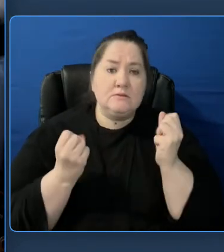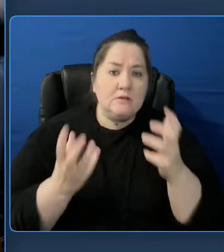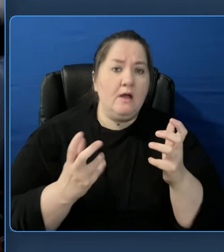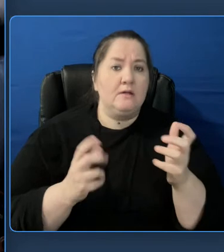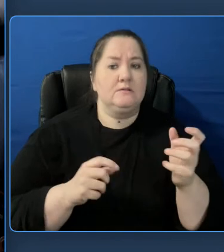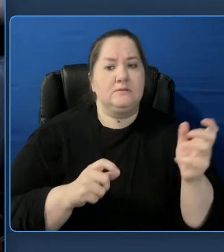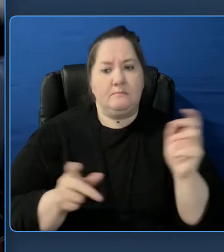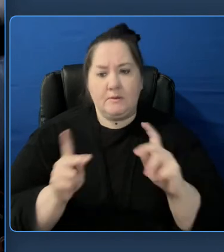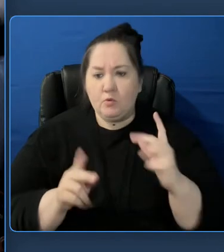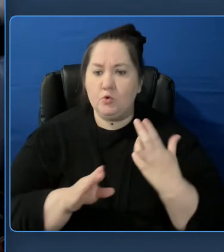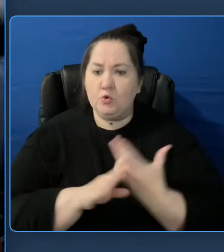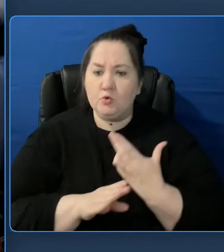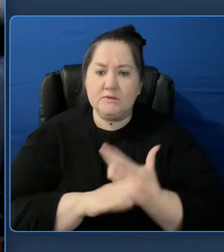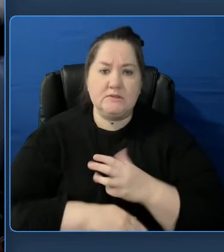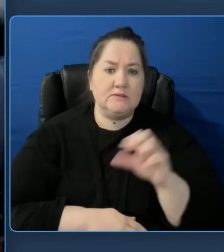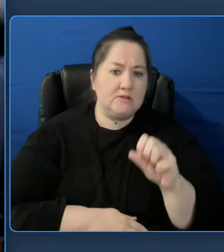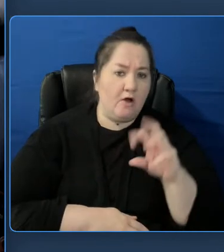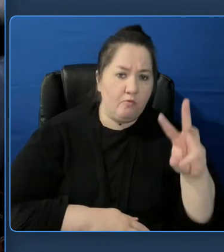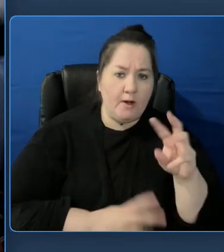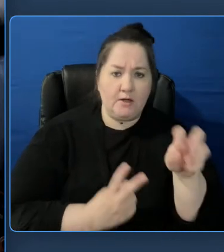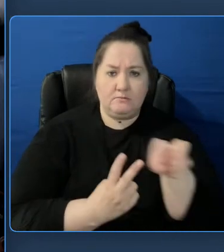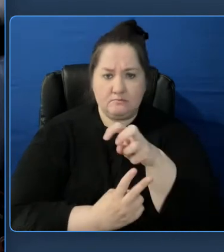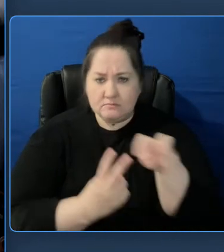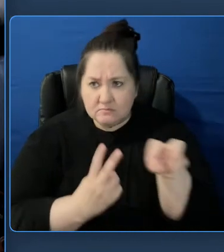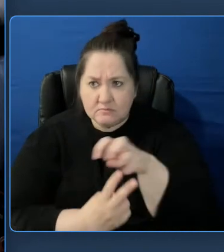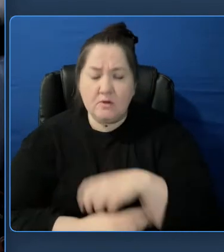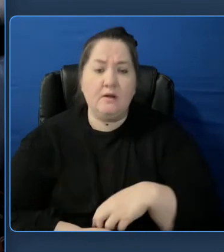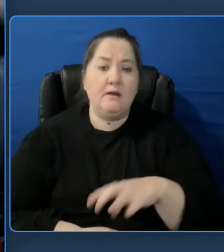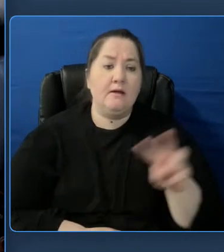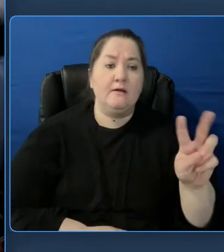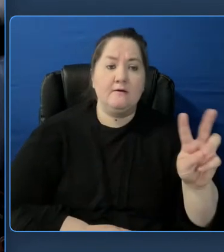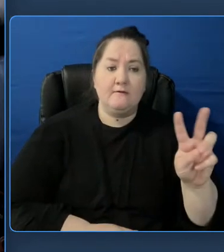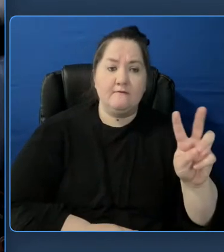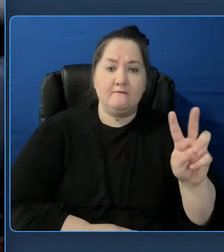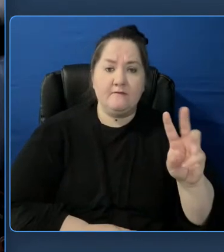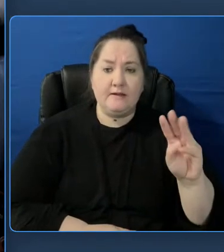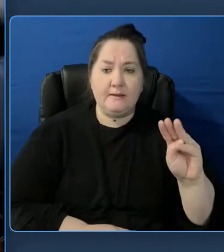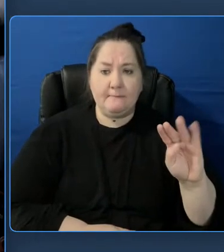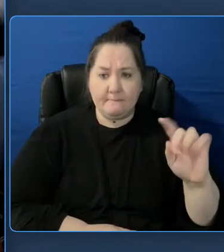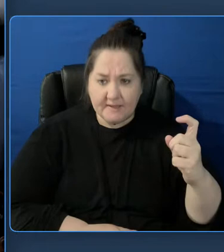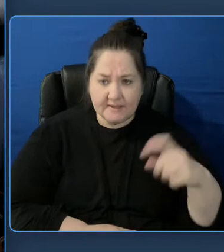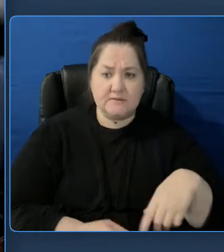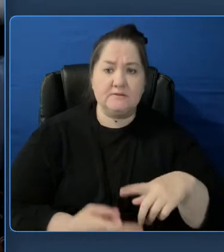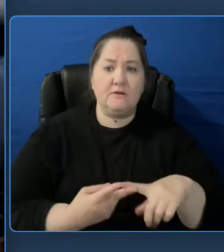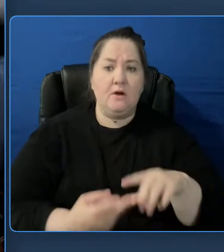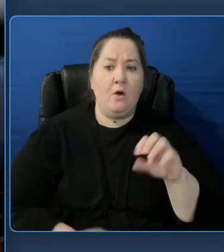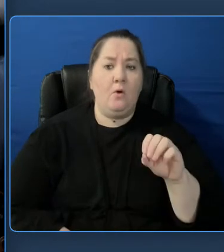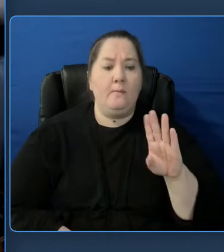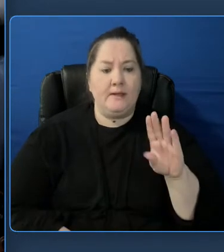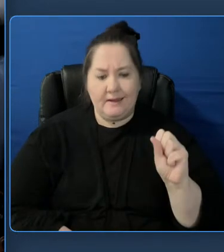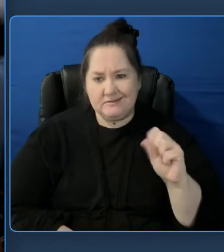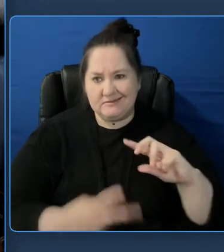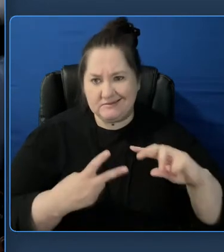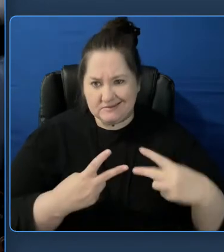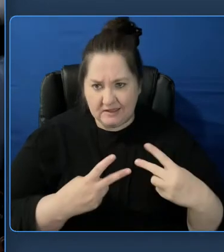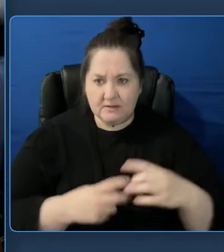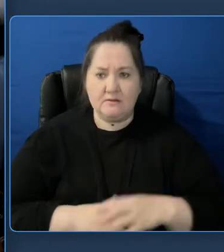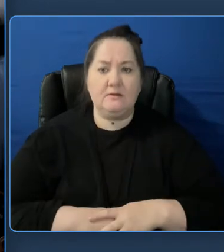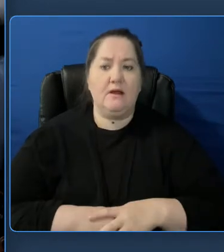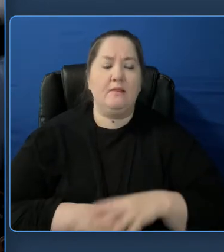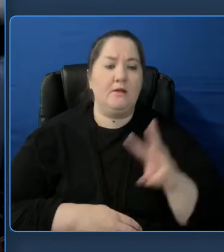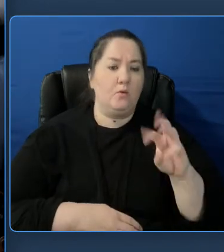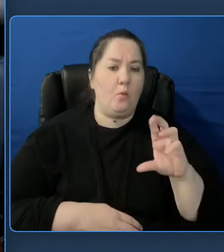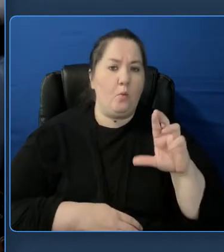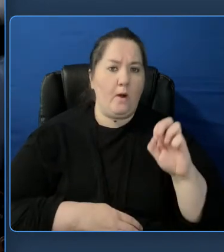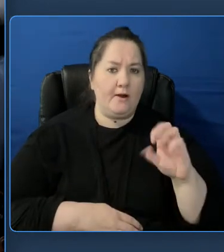people out there using software switchers. vMix probably is the leader in that market. OBS probably second. And then